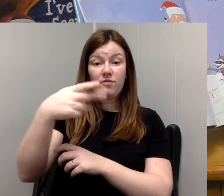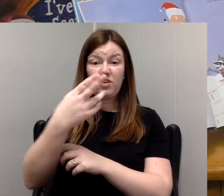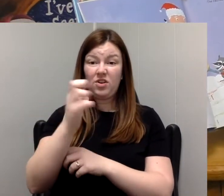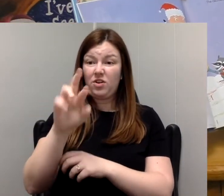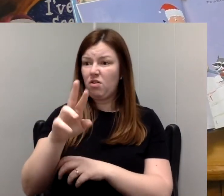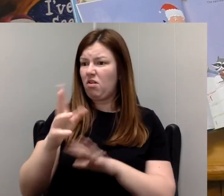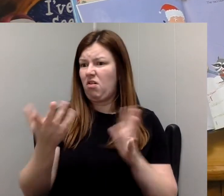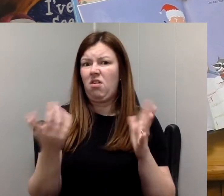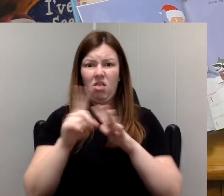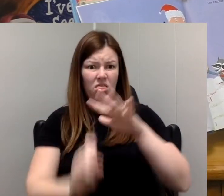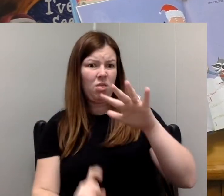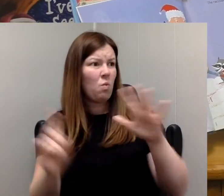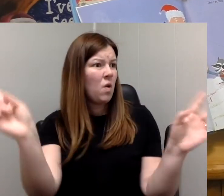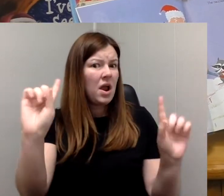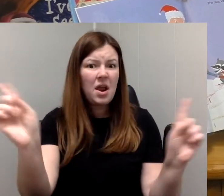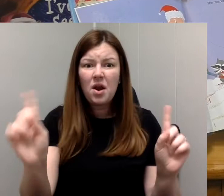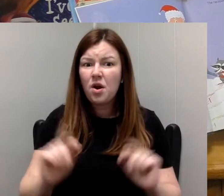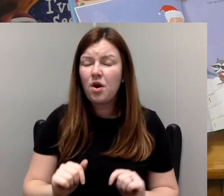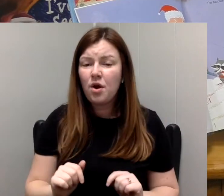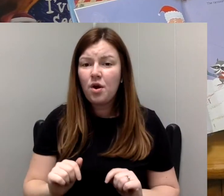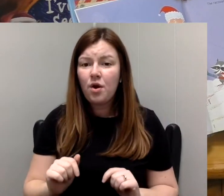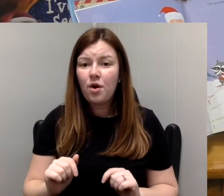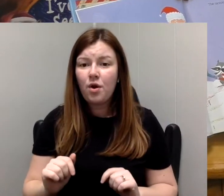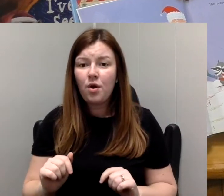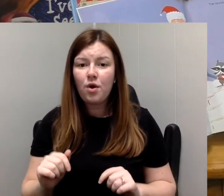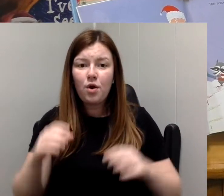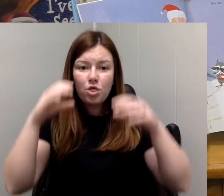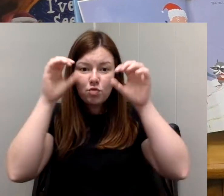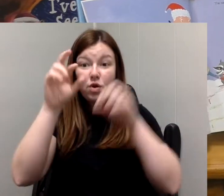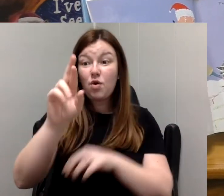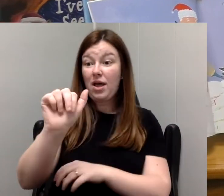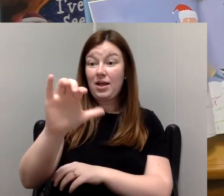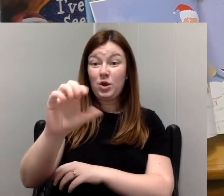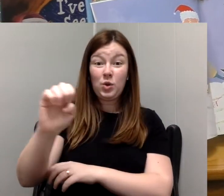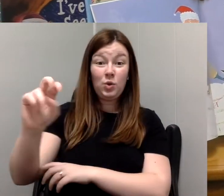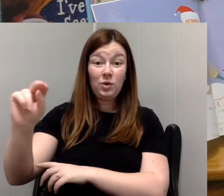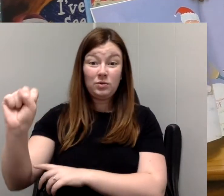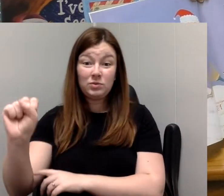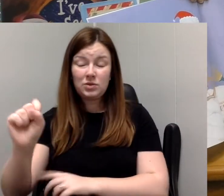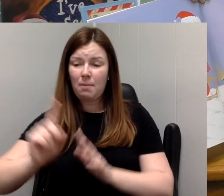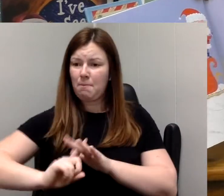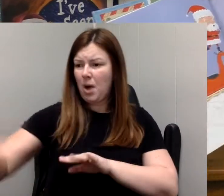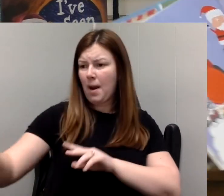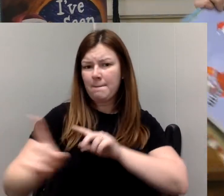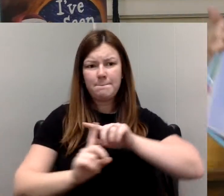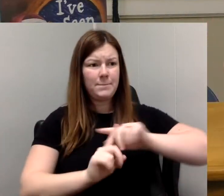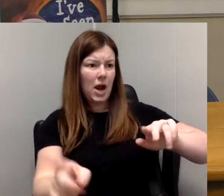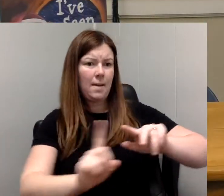The raccoons were making all out like bandits. They were taking all the presents.